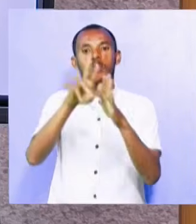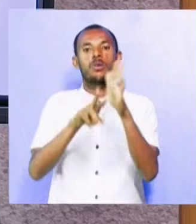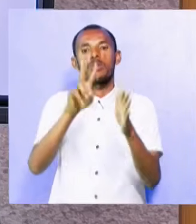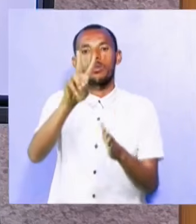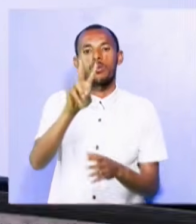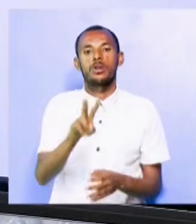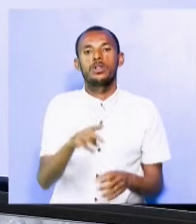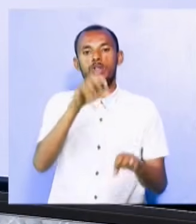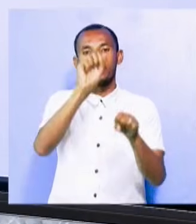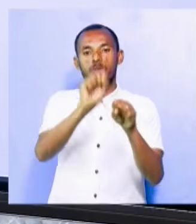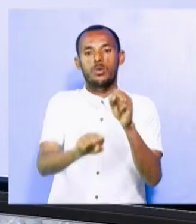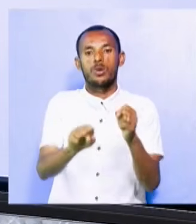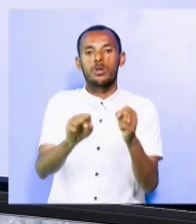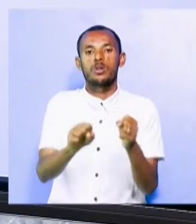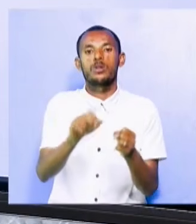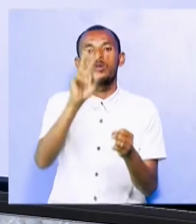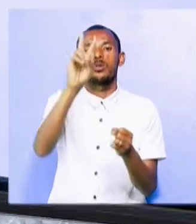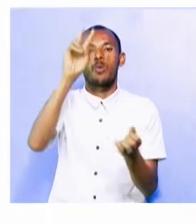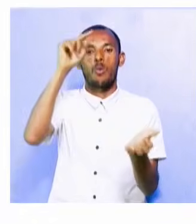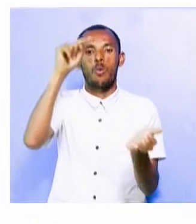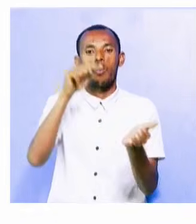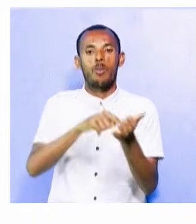so